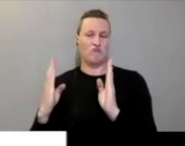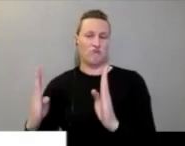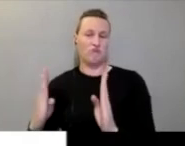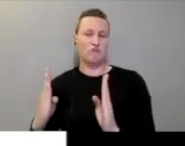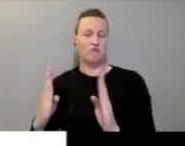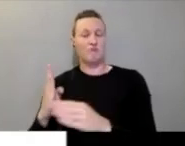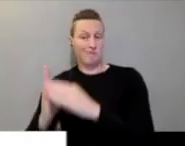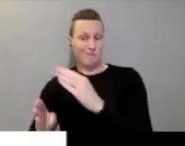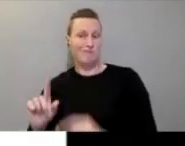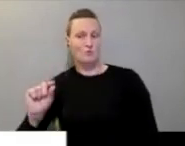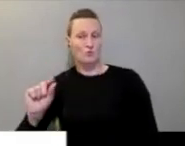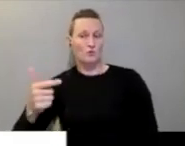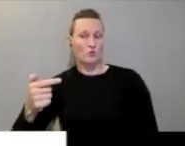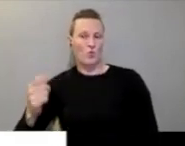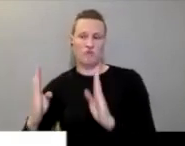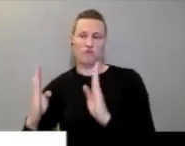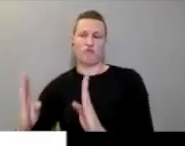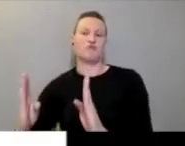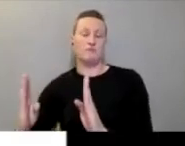a partner for